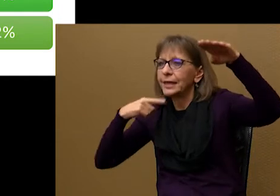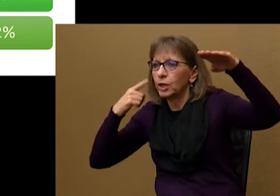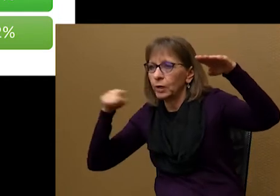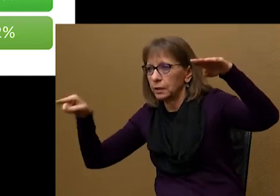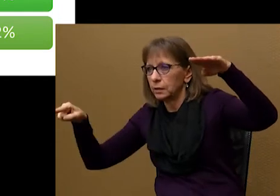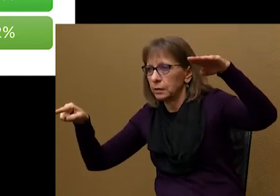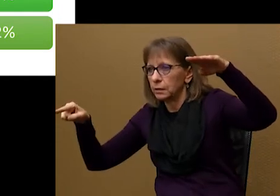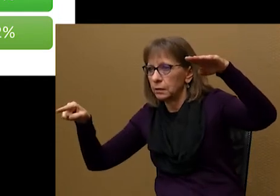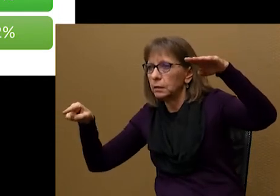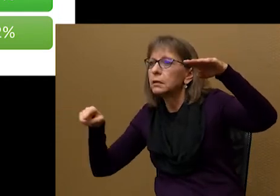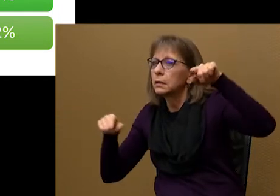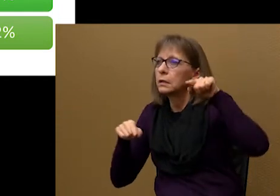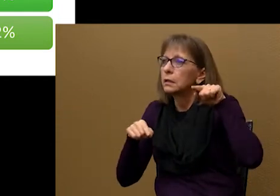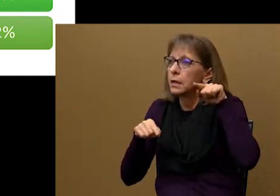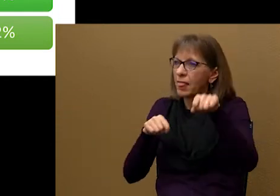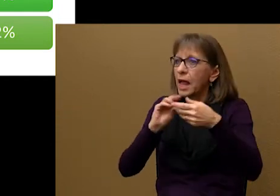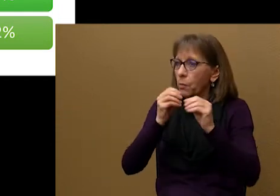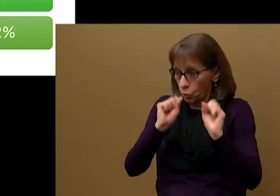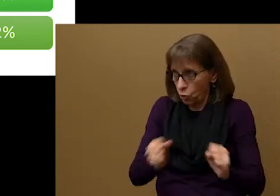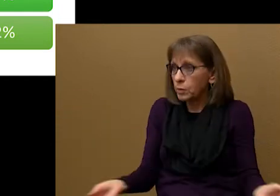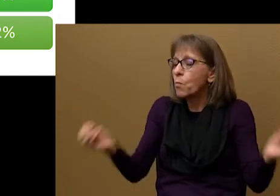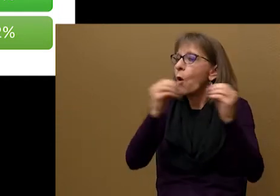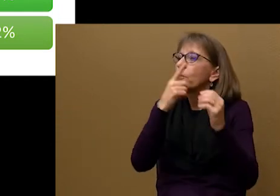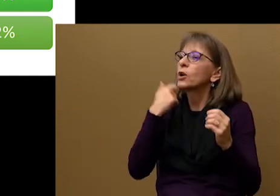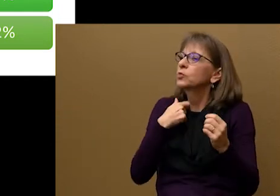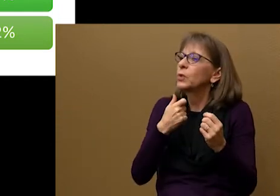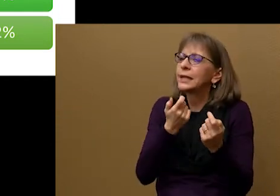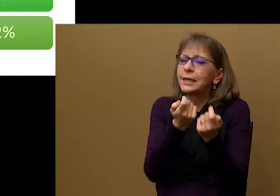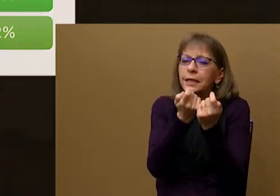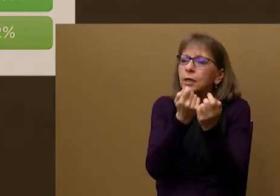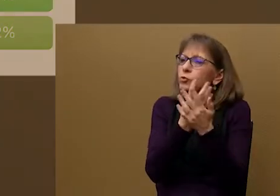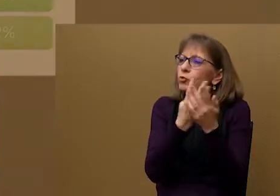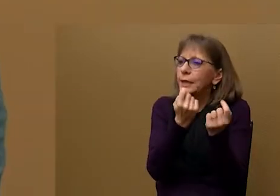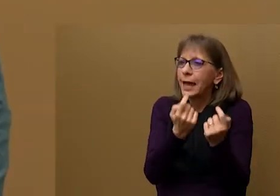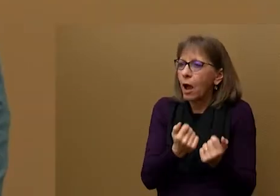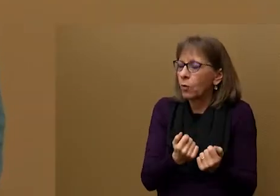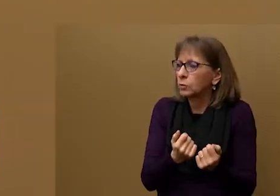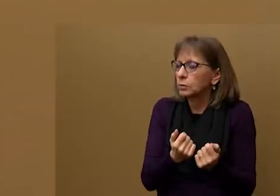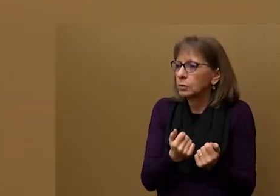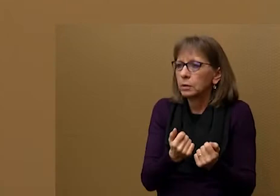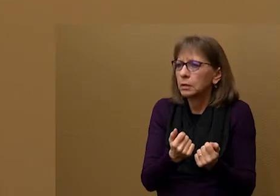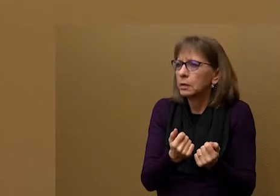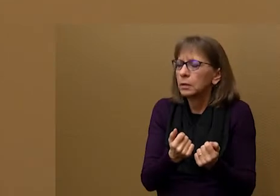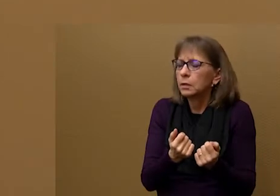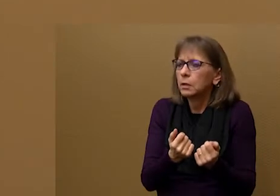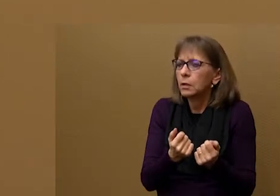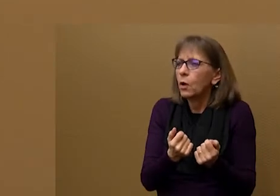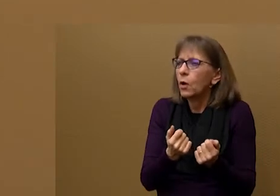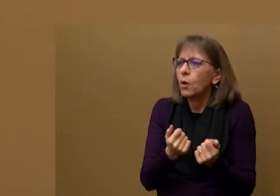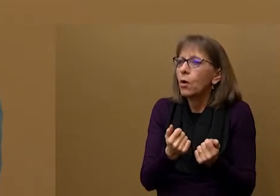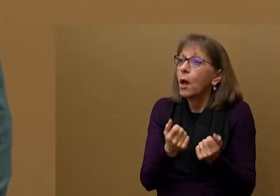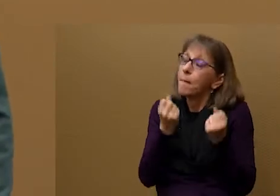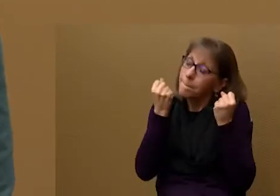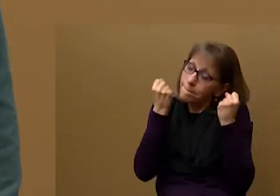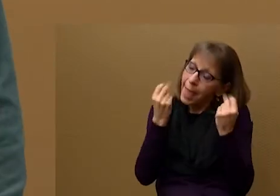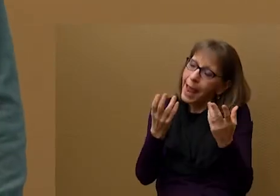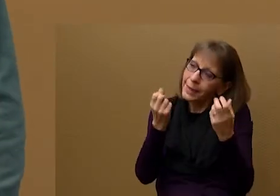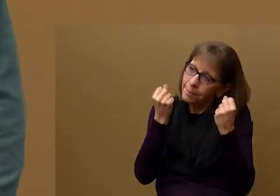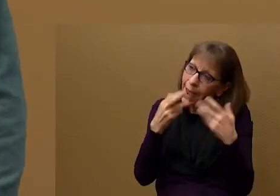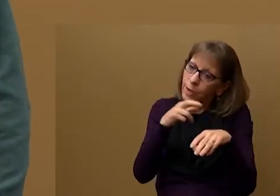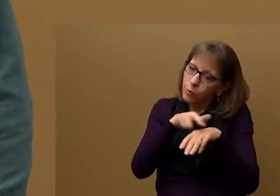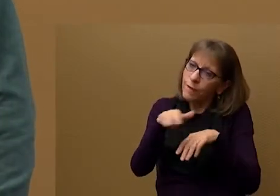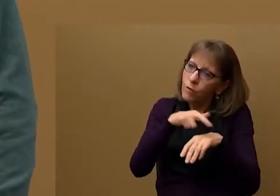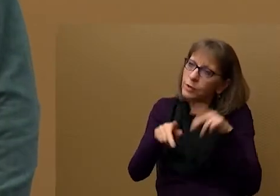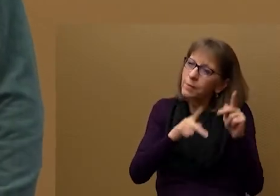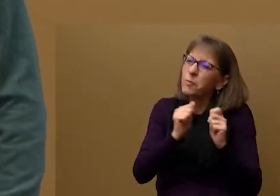hearing hospital. And in fact, that number could have been far higher because we screened out, we didn't admit, we had many, many